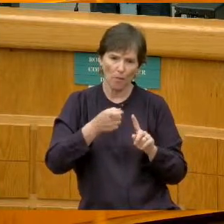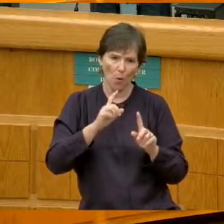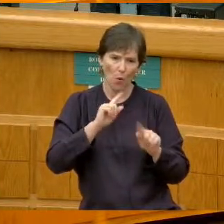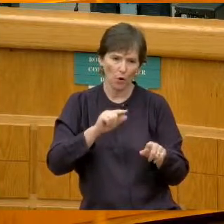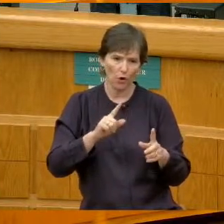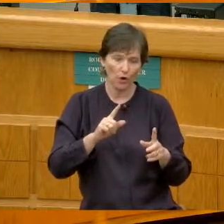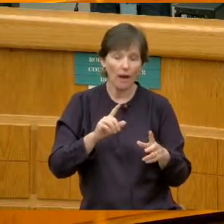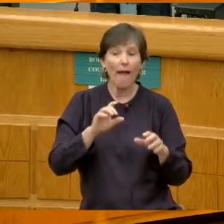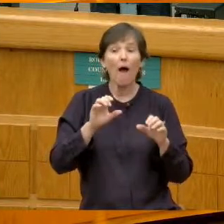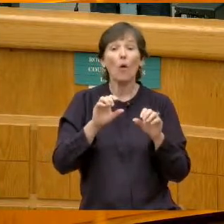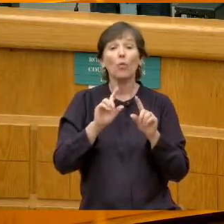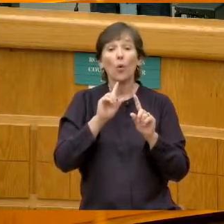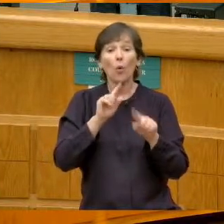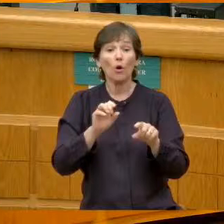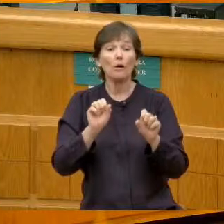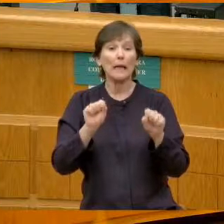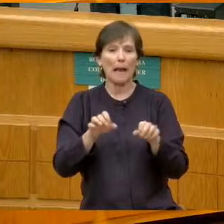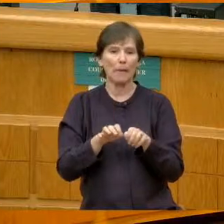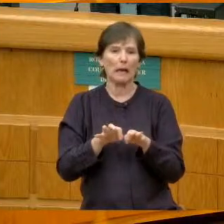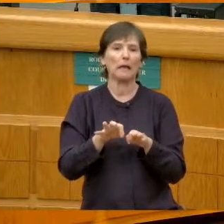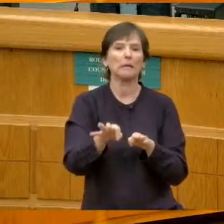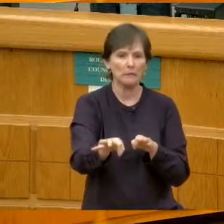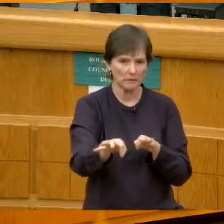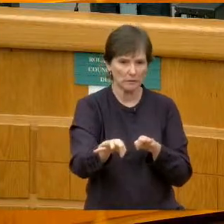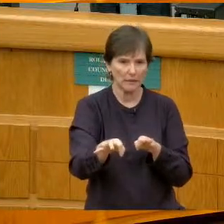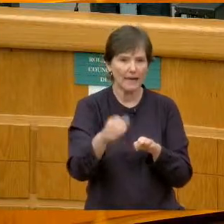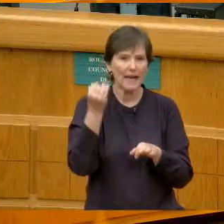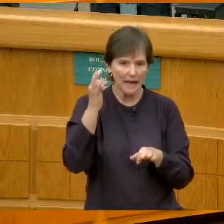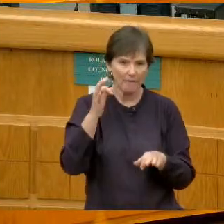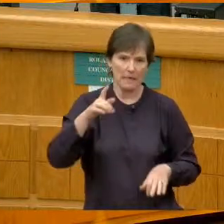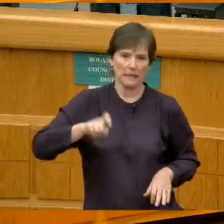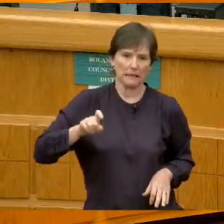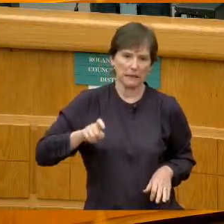if necessary. Thank you.